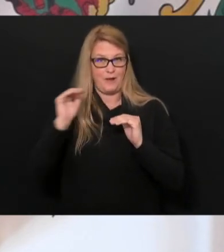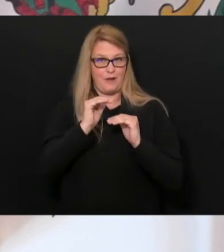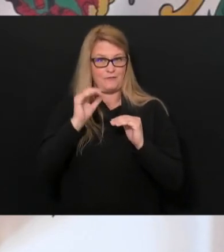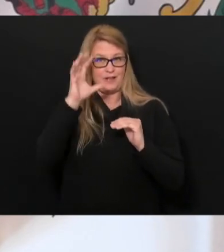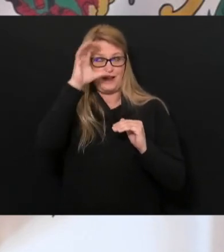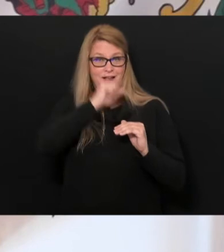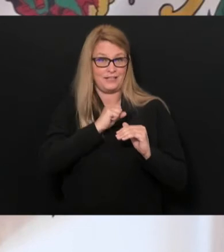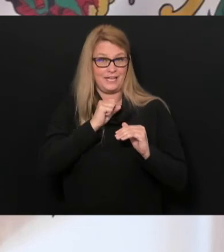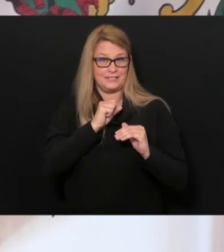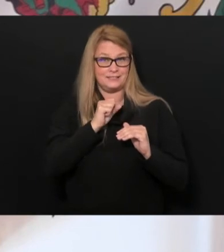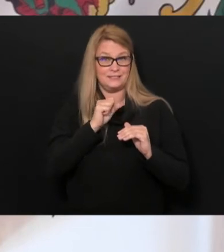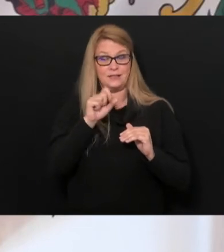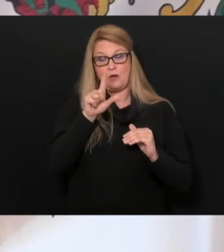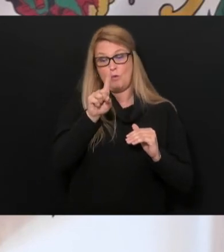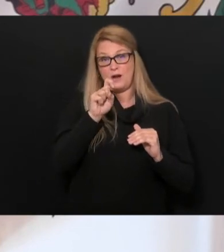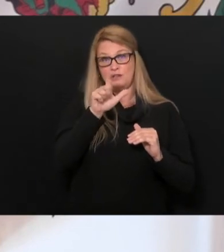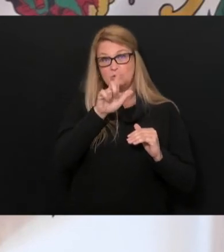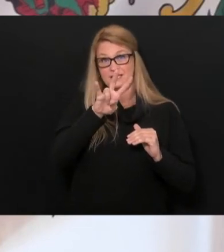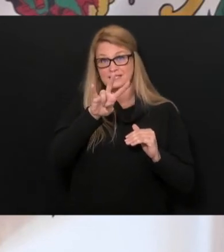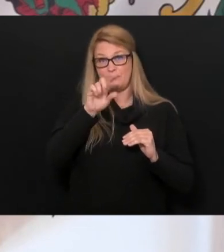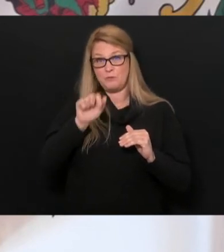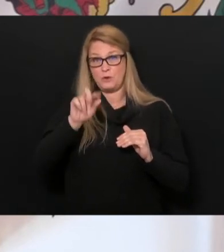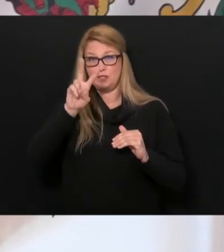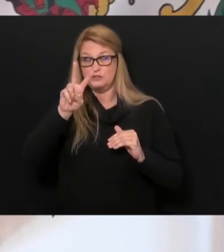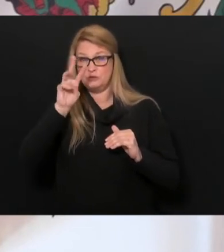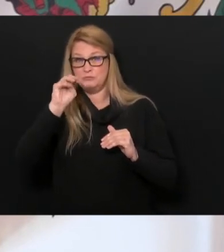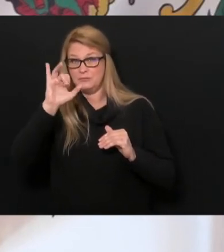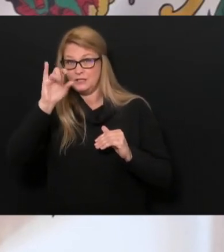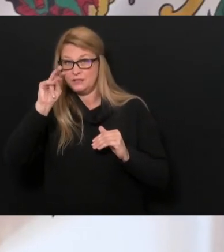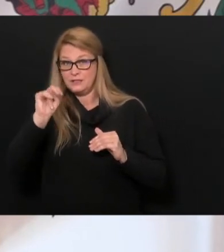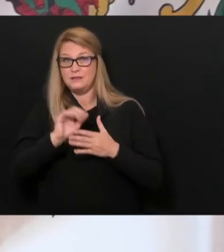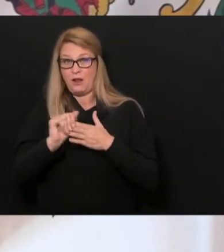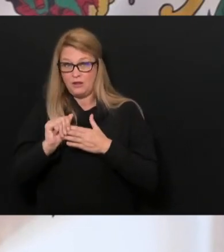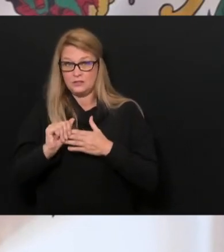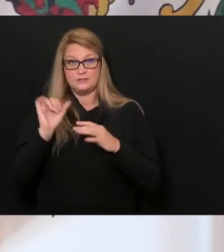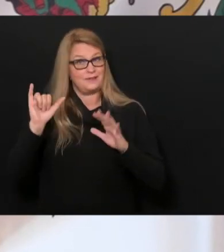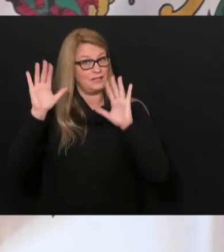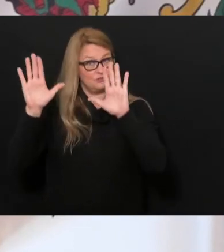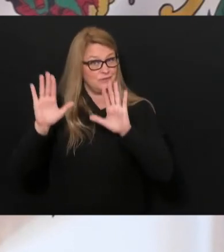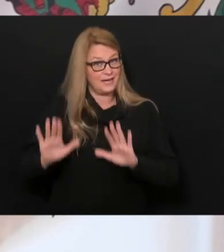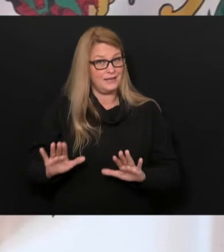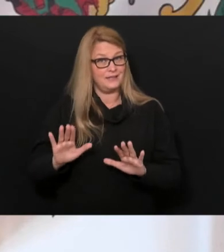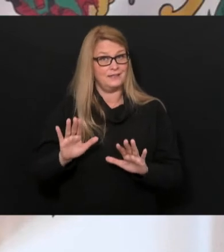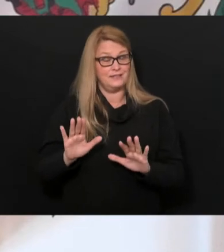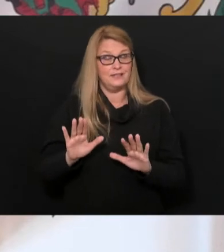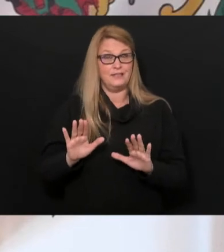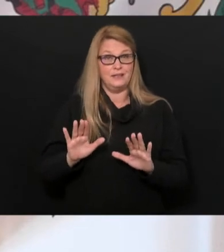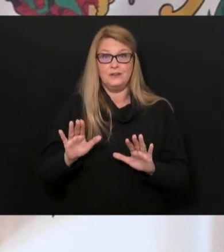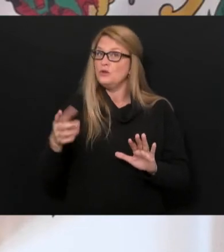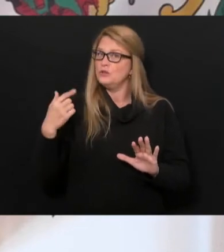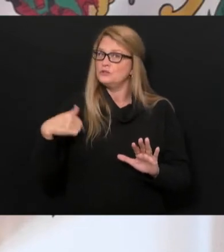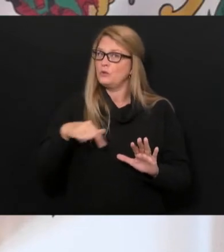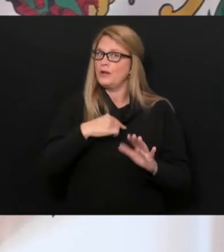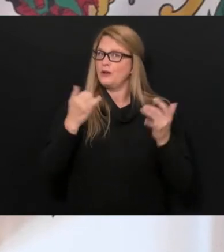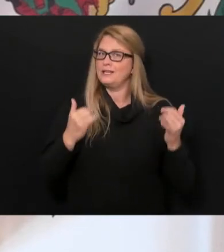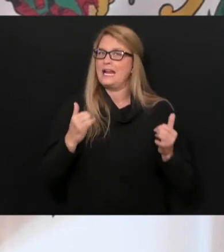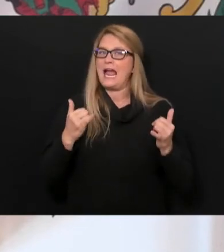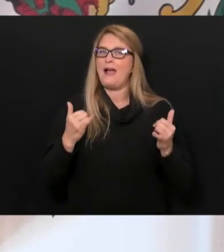year, $127.2 million. That's great. But in addition to that, we are trending